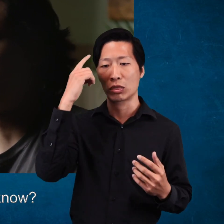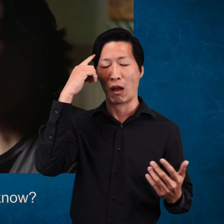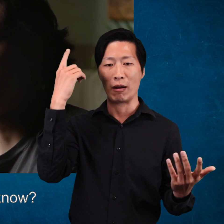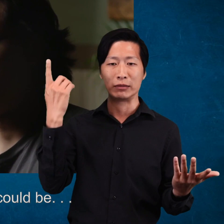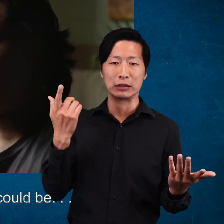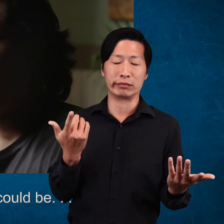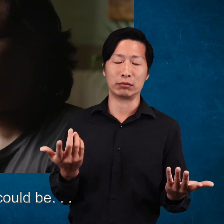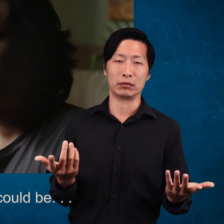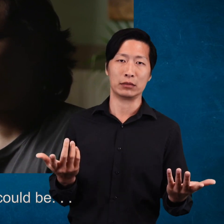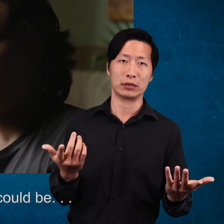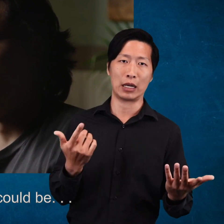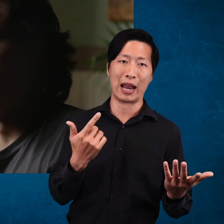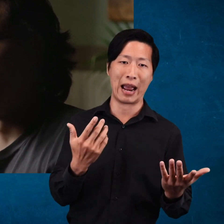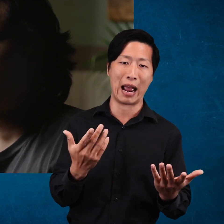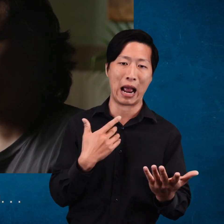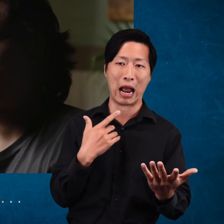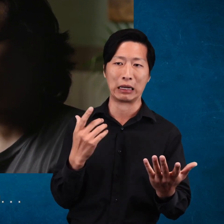that I could be